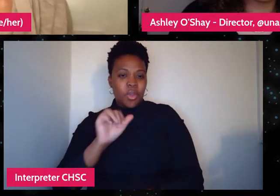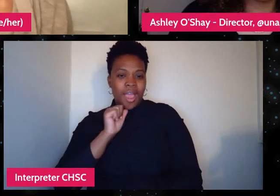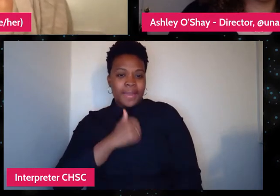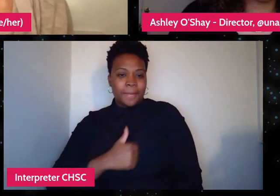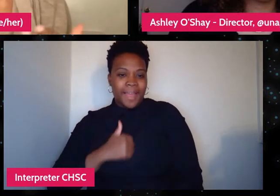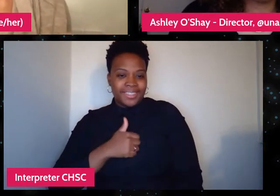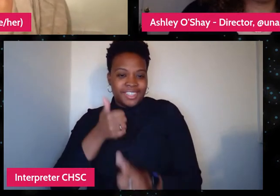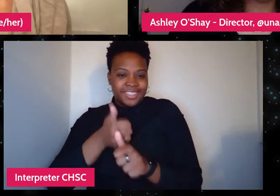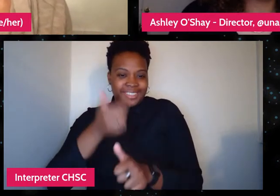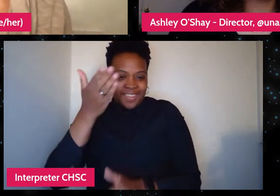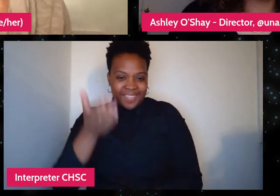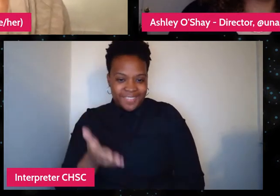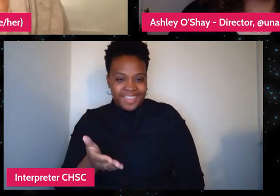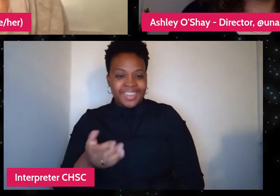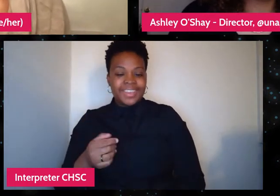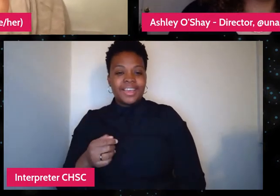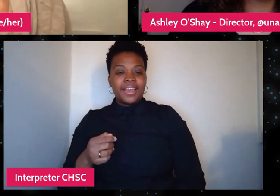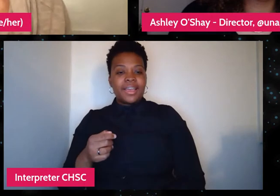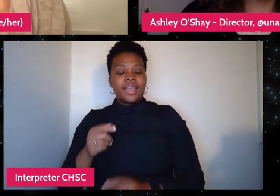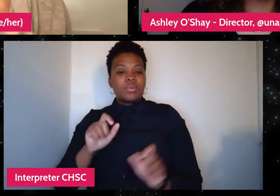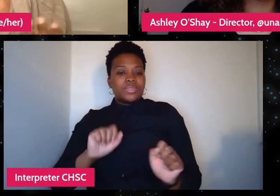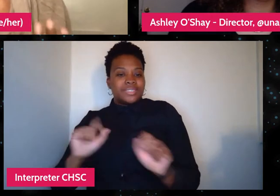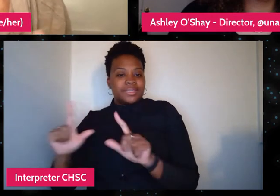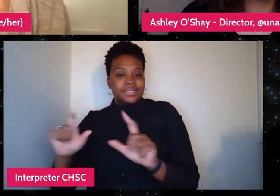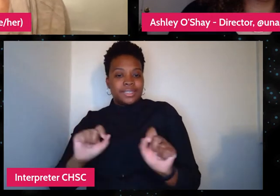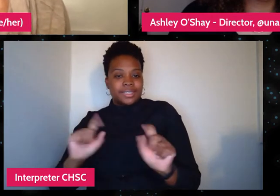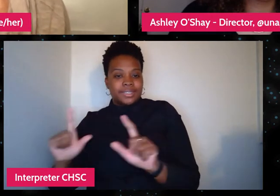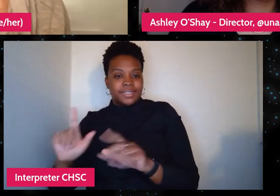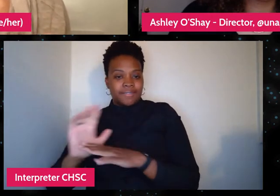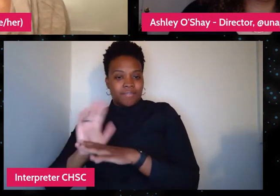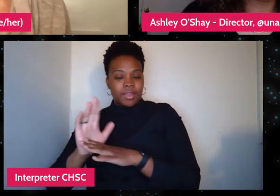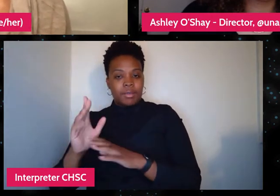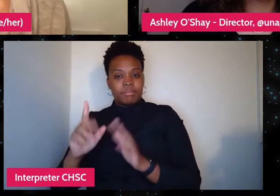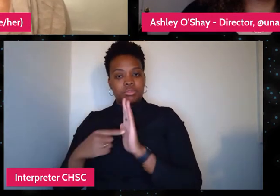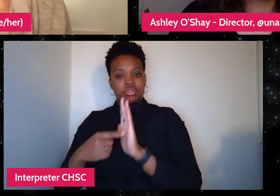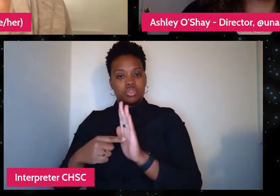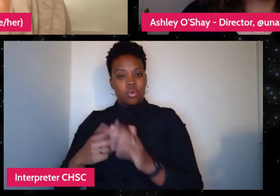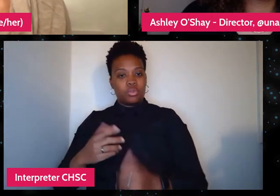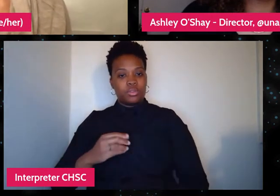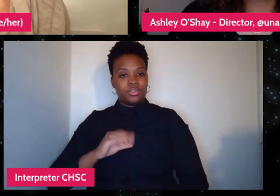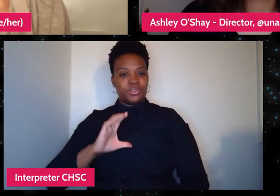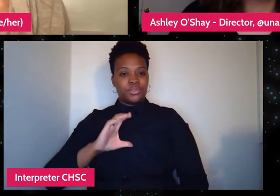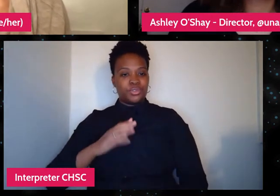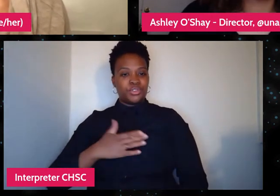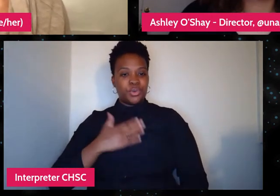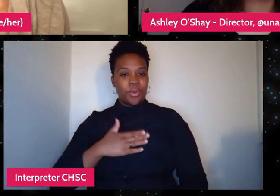self, there were scenes in the film that demonstrate the joys of being Black in America